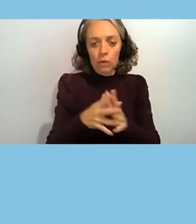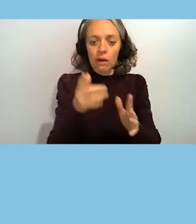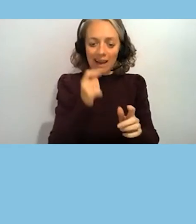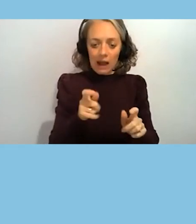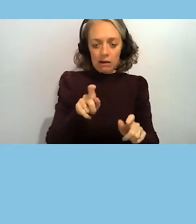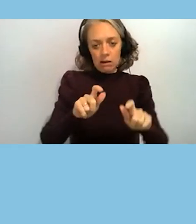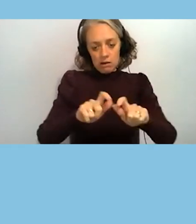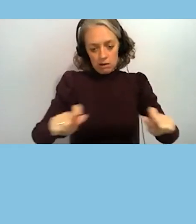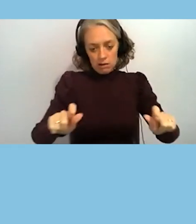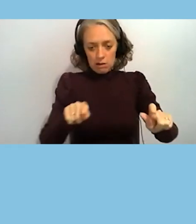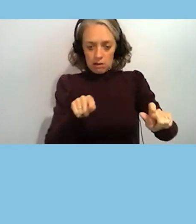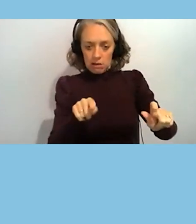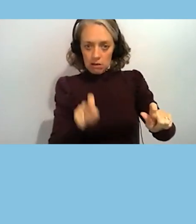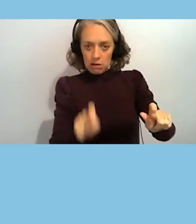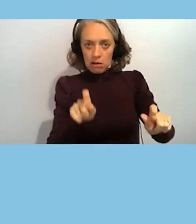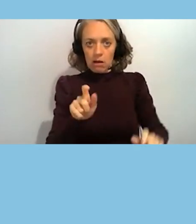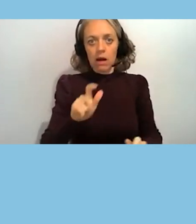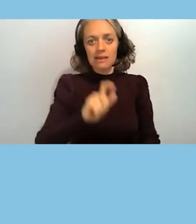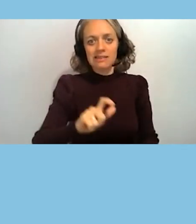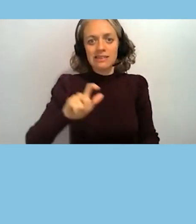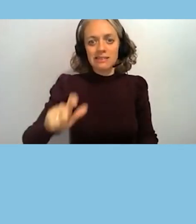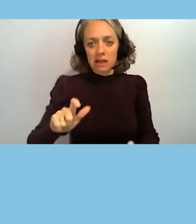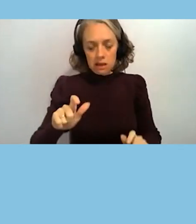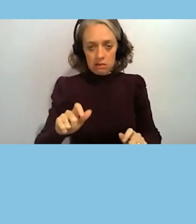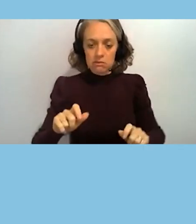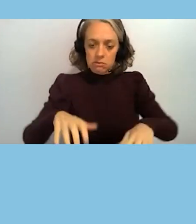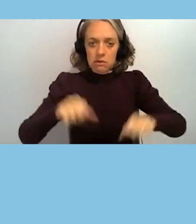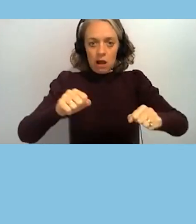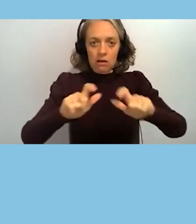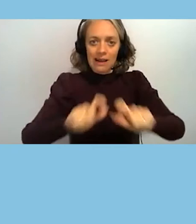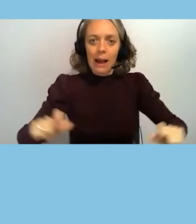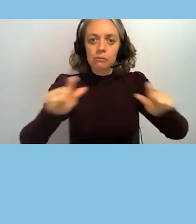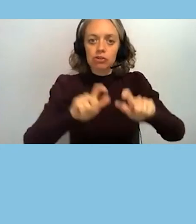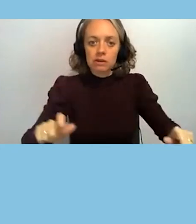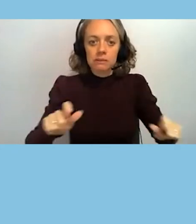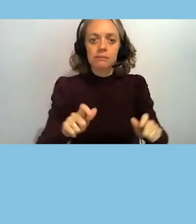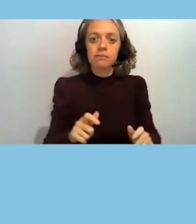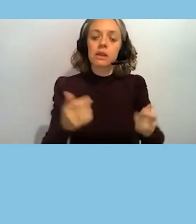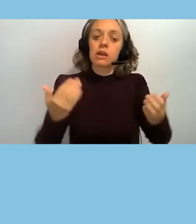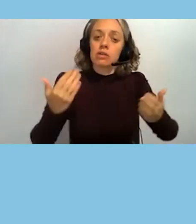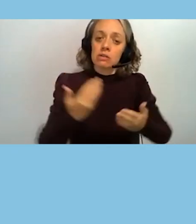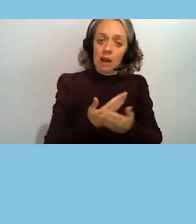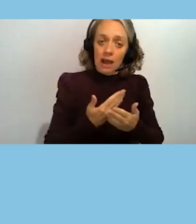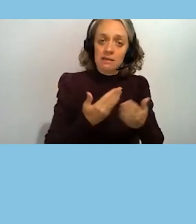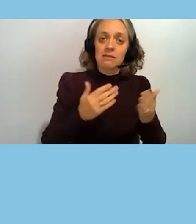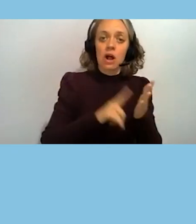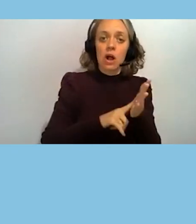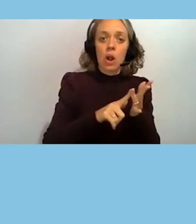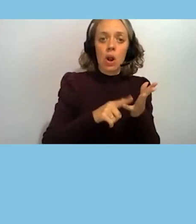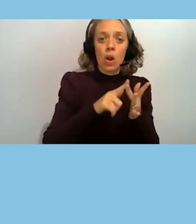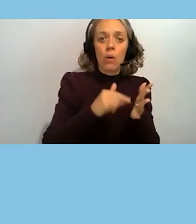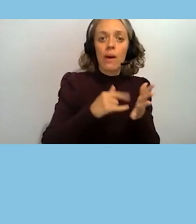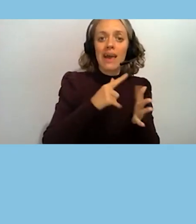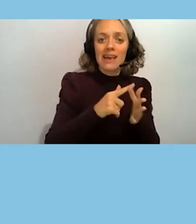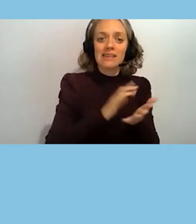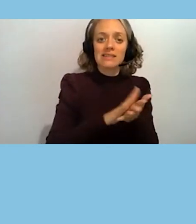button in the corner of the YouTube screen. For tonight's screening, Louise Hickman, one of our guest speakers, is also going to